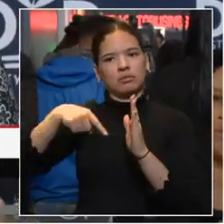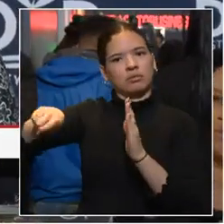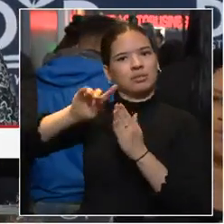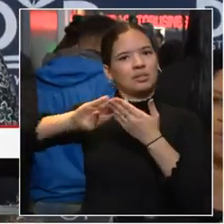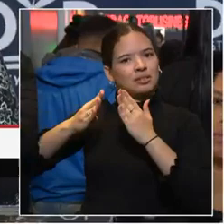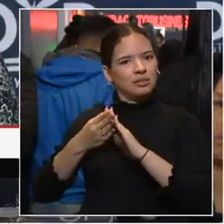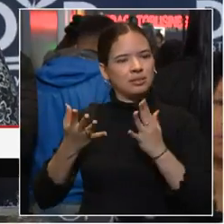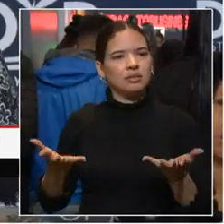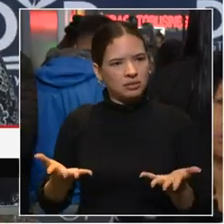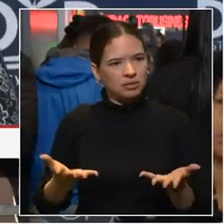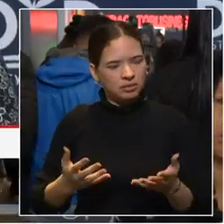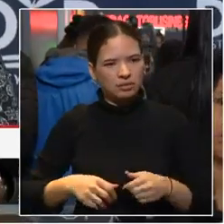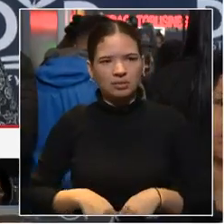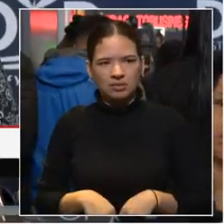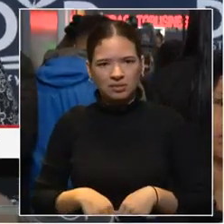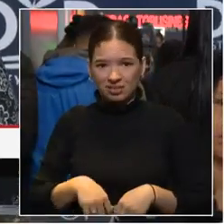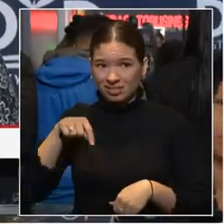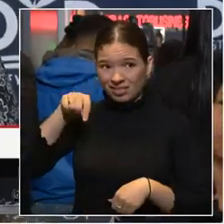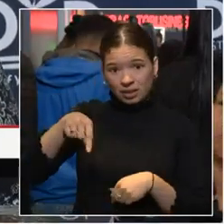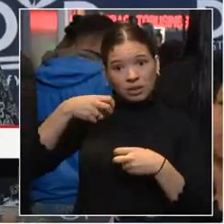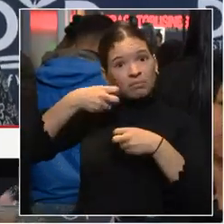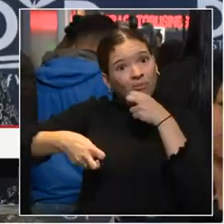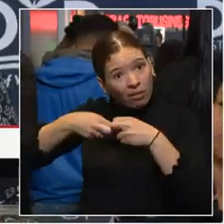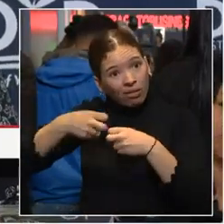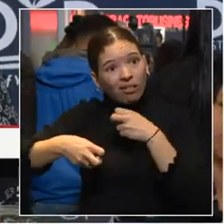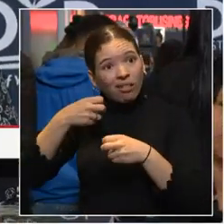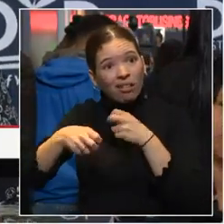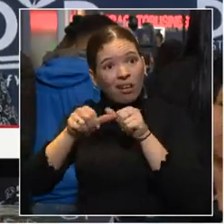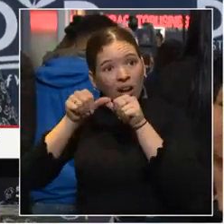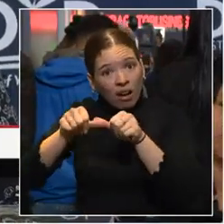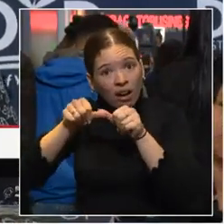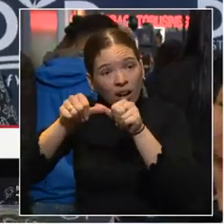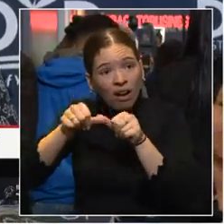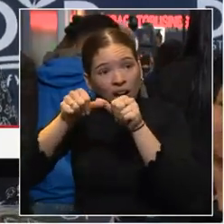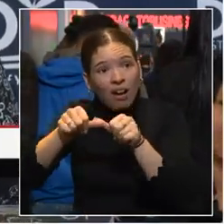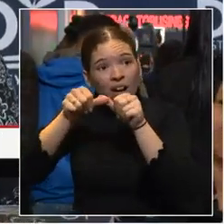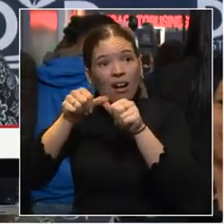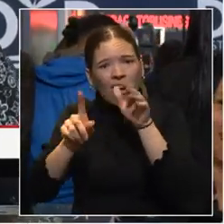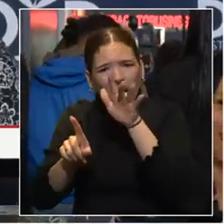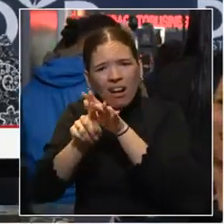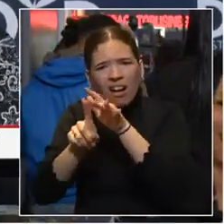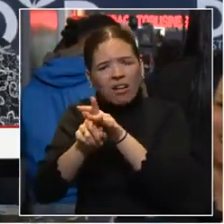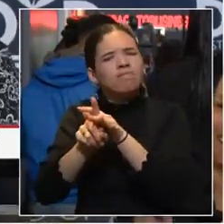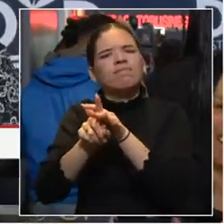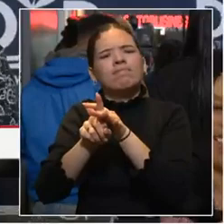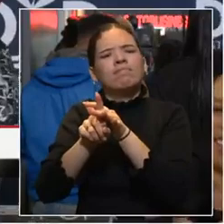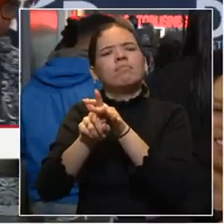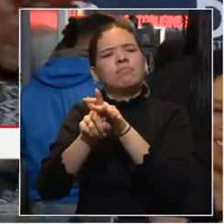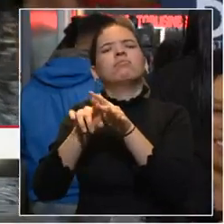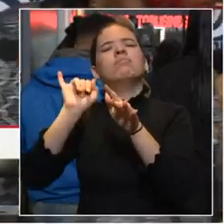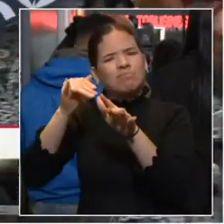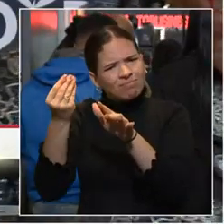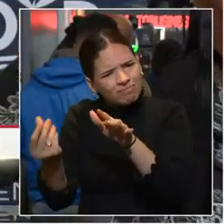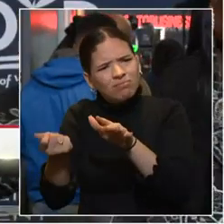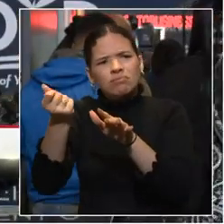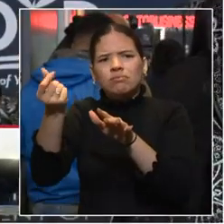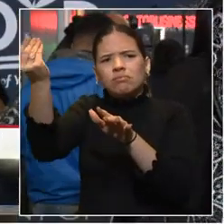program alive, keeping it vital, tell people like me. We'll get in the paint for you. Thank you very much.